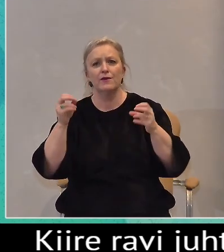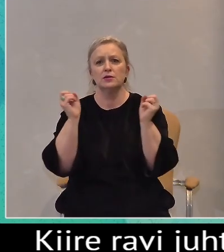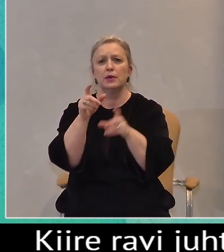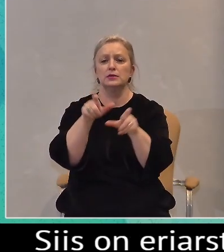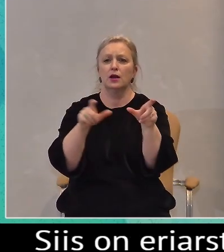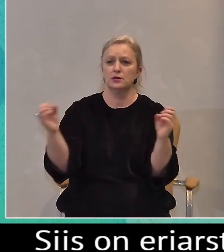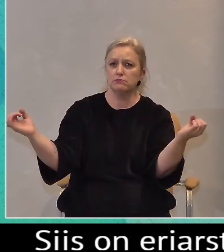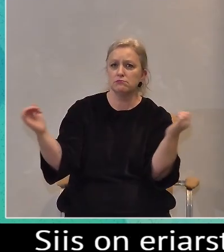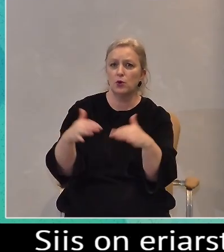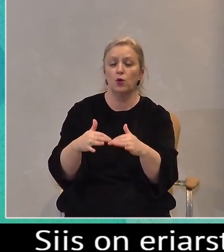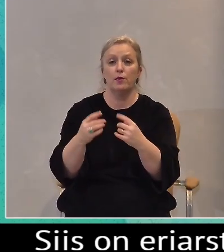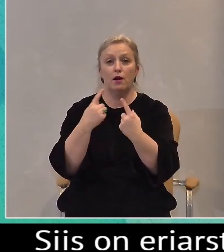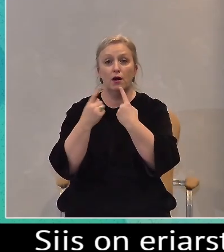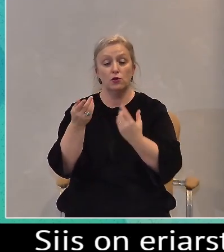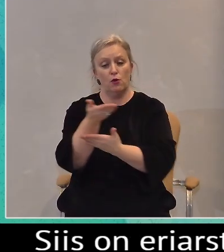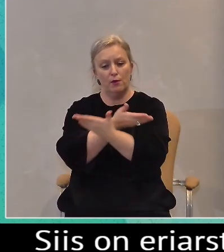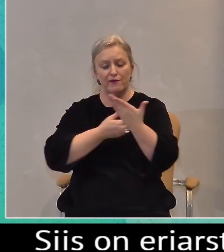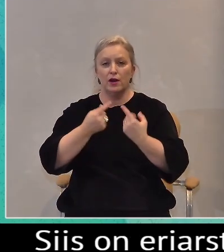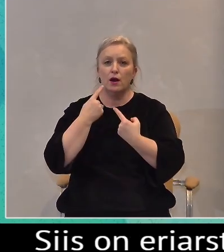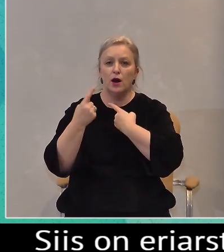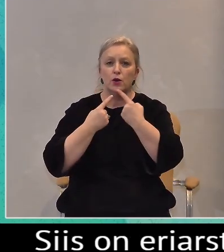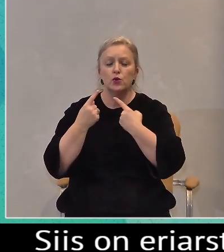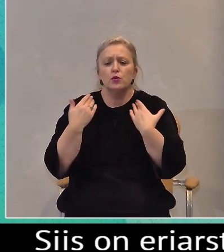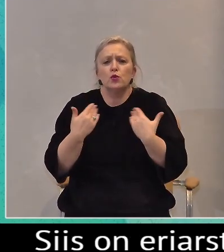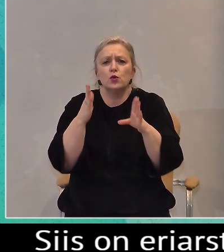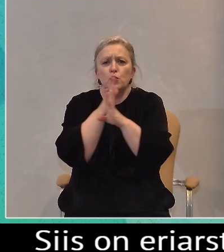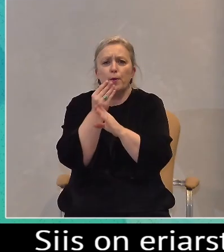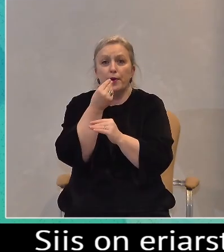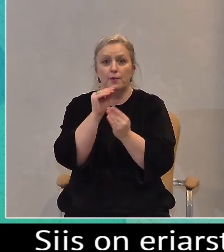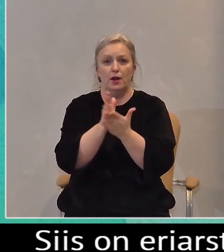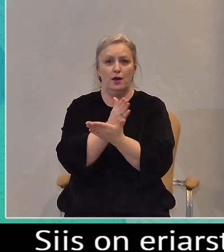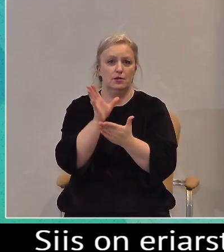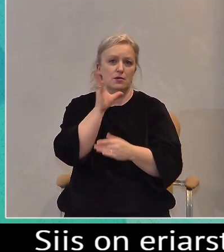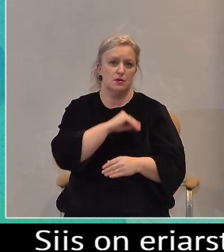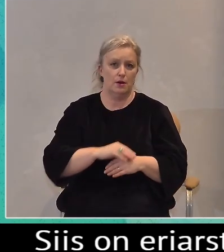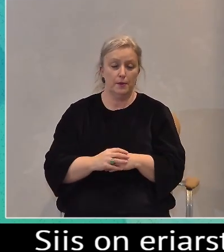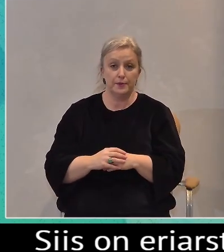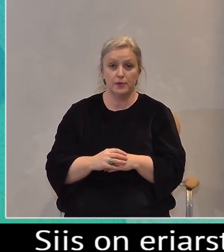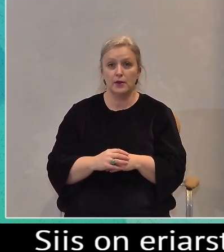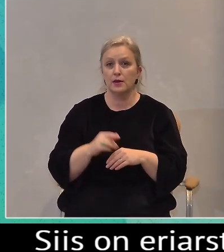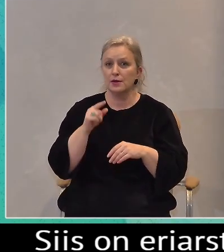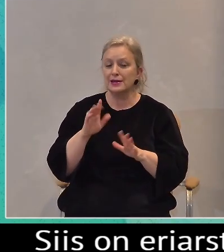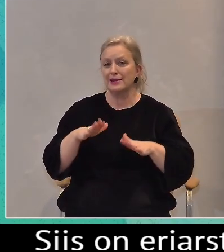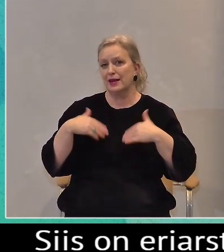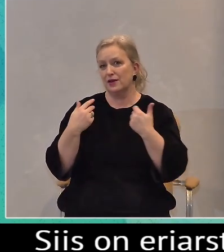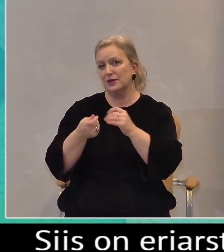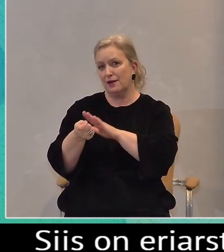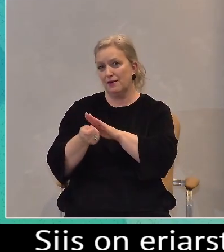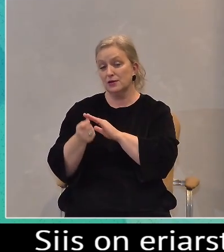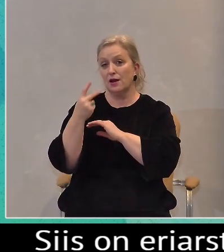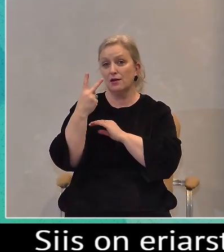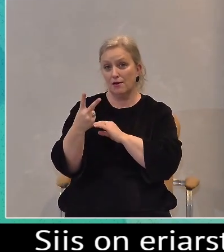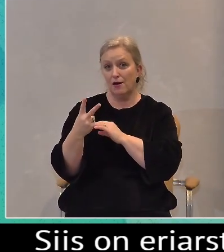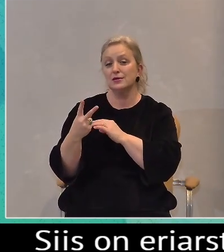won't be enough. After the specialist's appointment, we discuss the case in